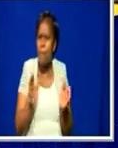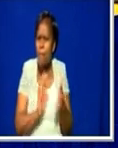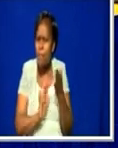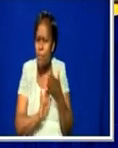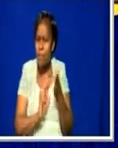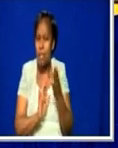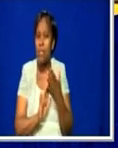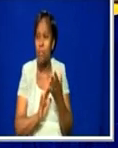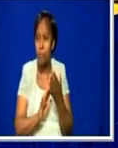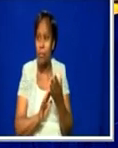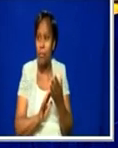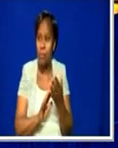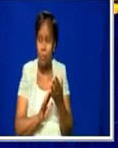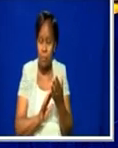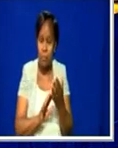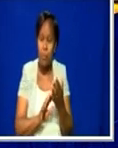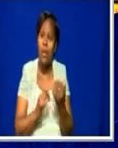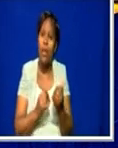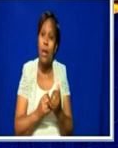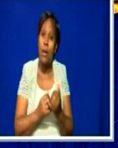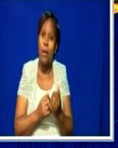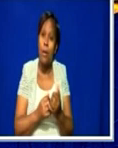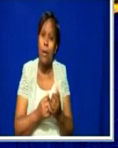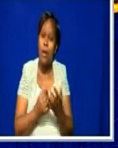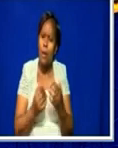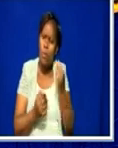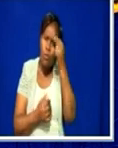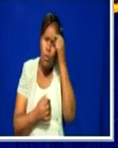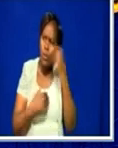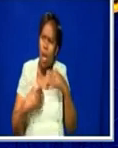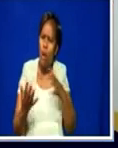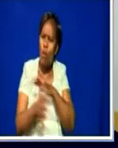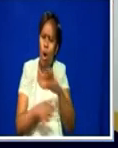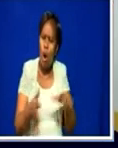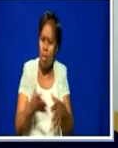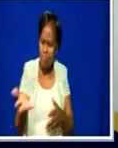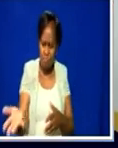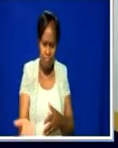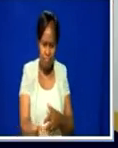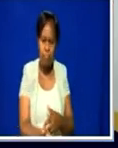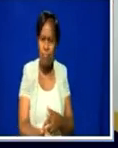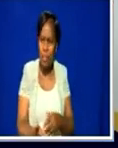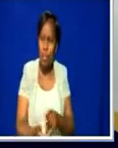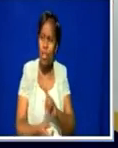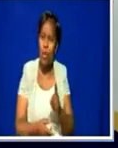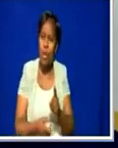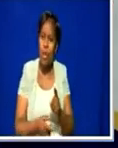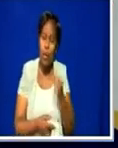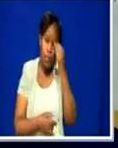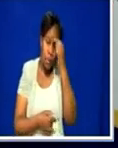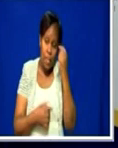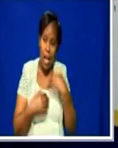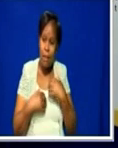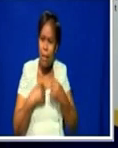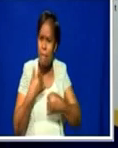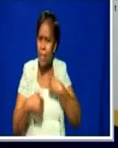I hope I'm not getting into your space a lot. Because we have all this. This is where now I want to believe it's where now, because right now I'm